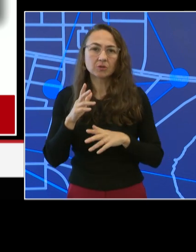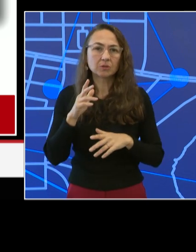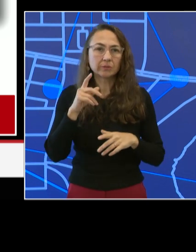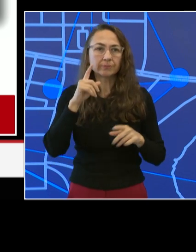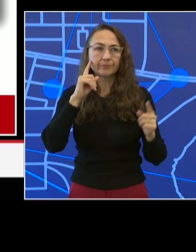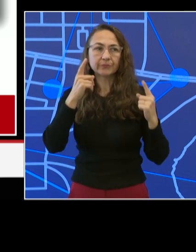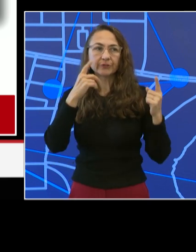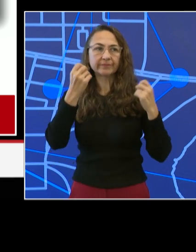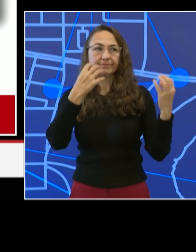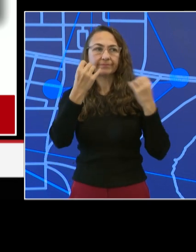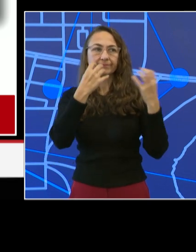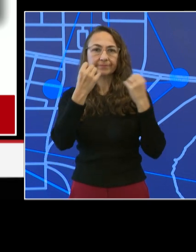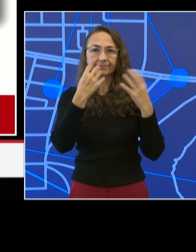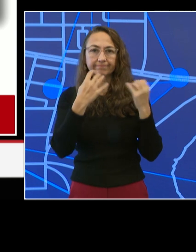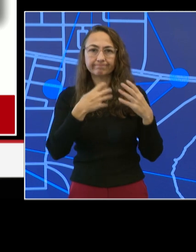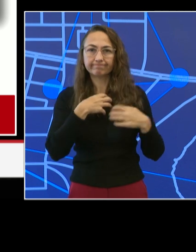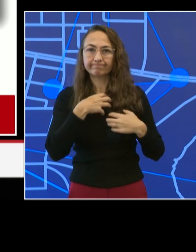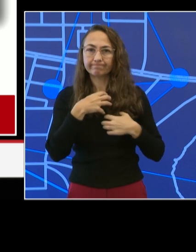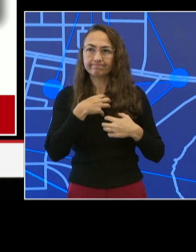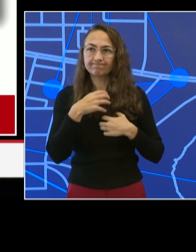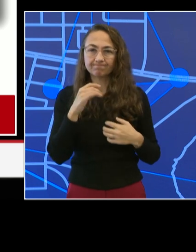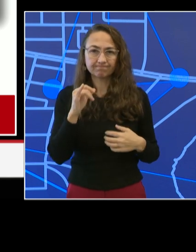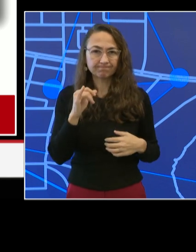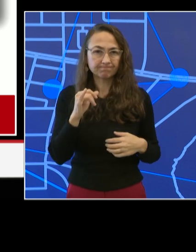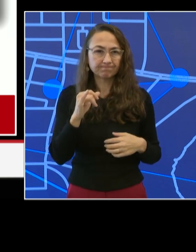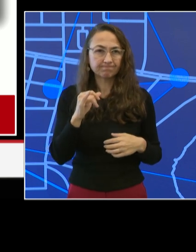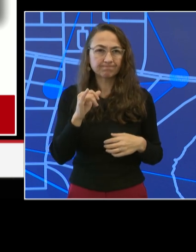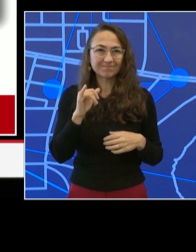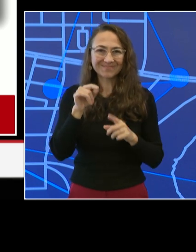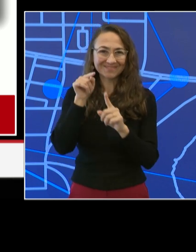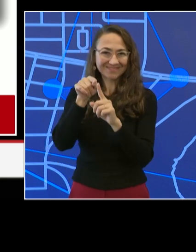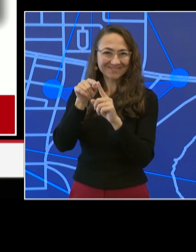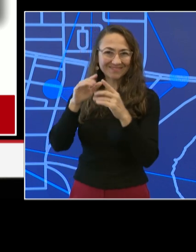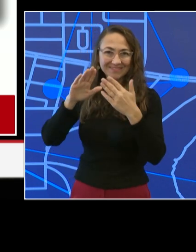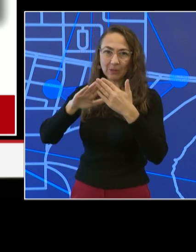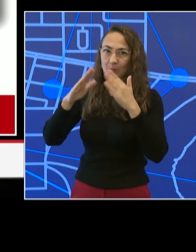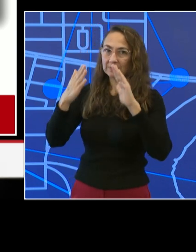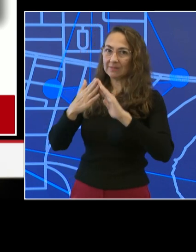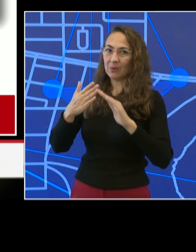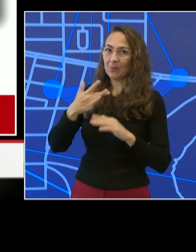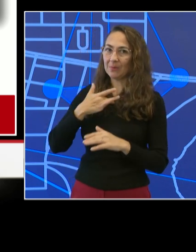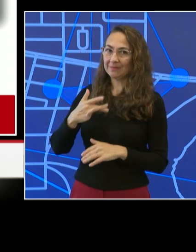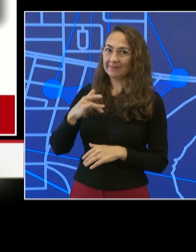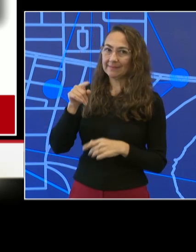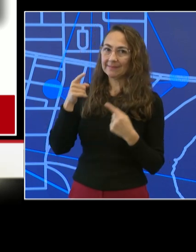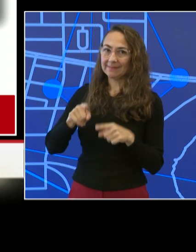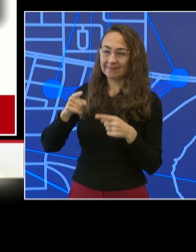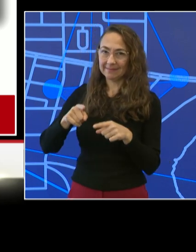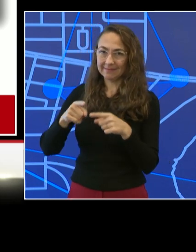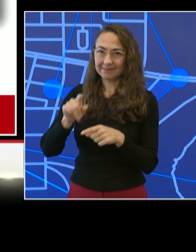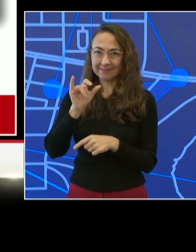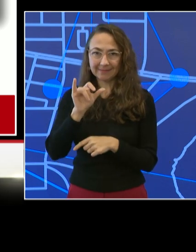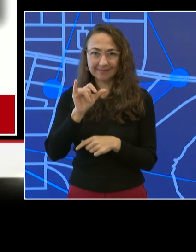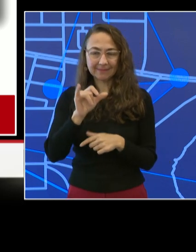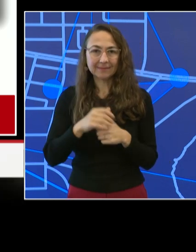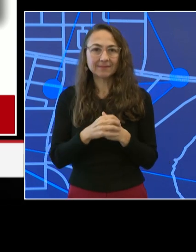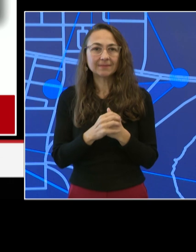our DC streets, particularly in our downtown area. There was a misconception, we believe, in community that